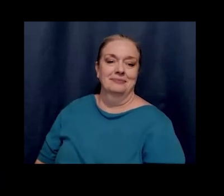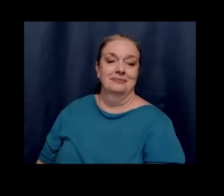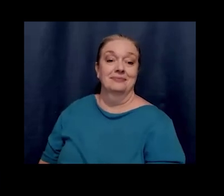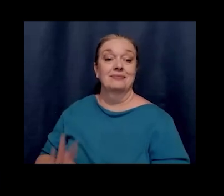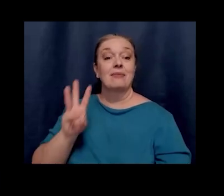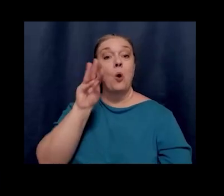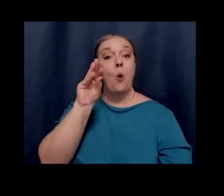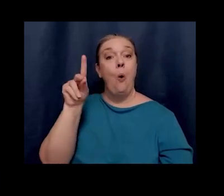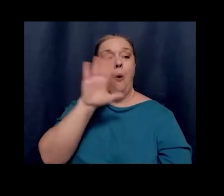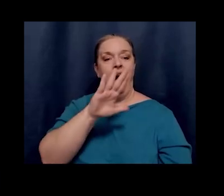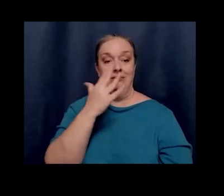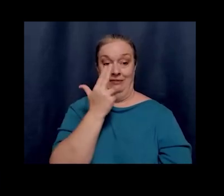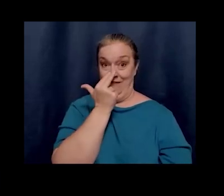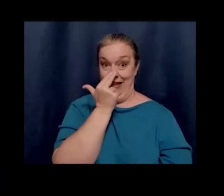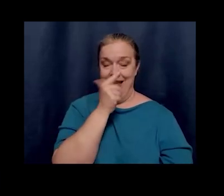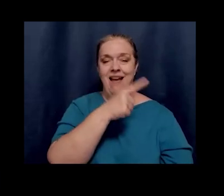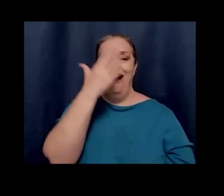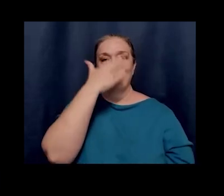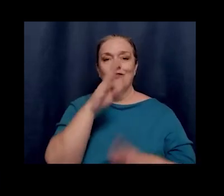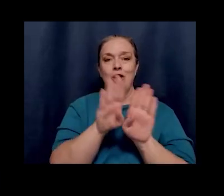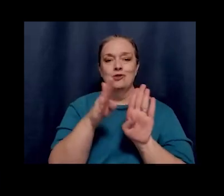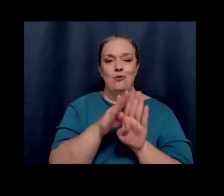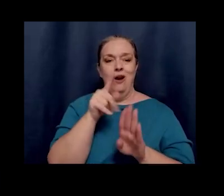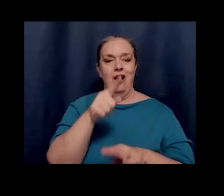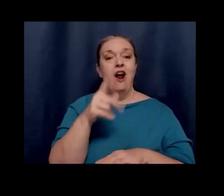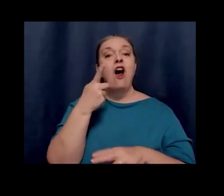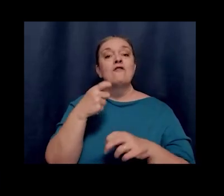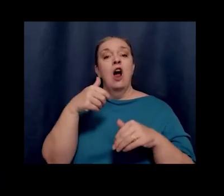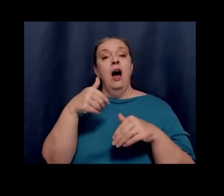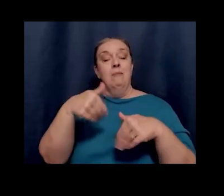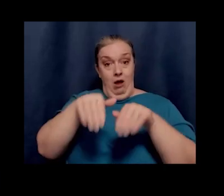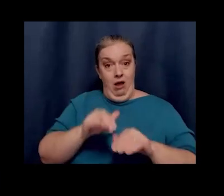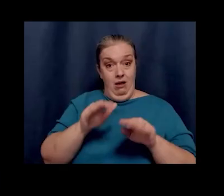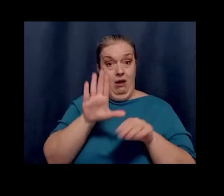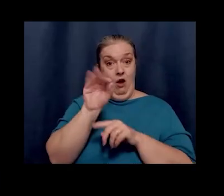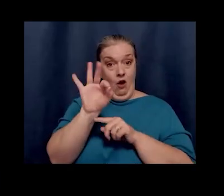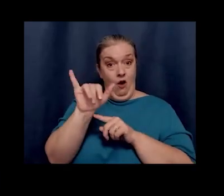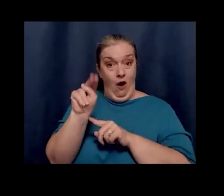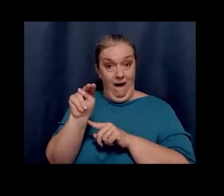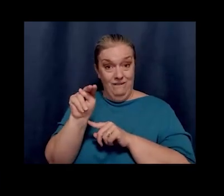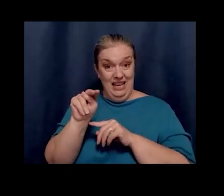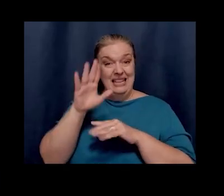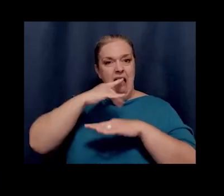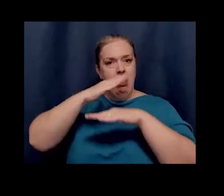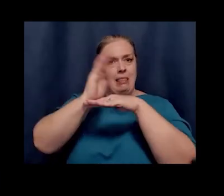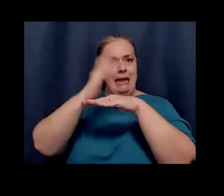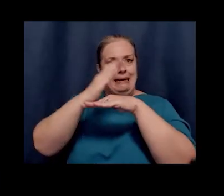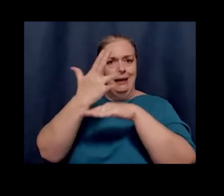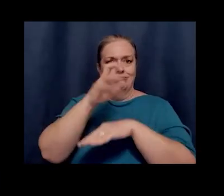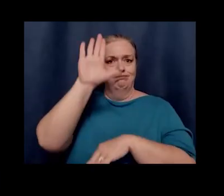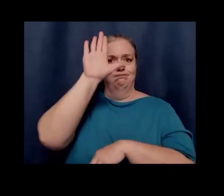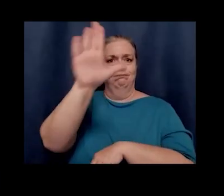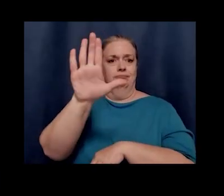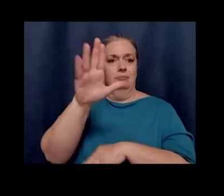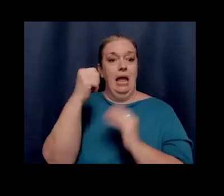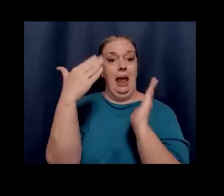of humor, the front door. This is made from a coffin lid because the funeral home was next door. He painted on a